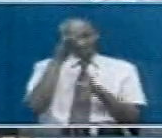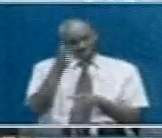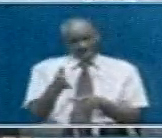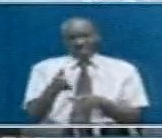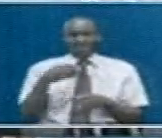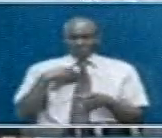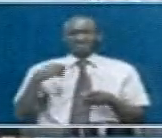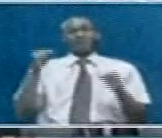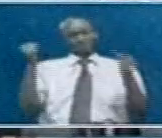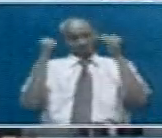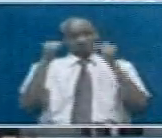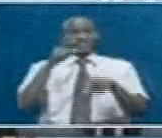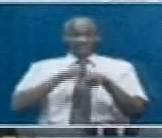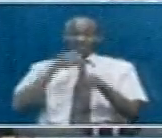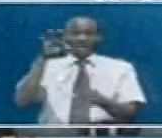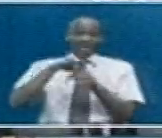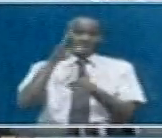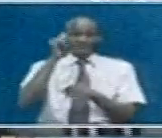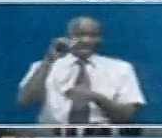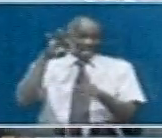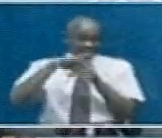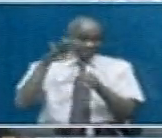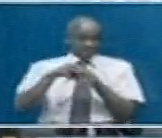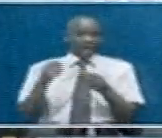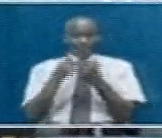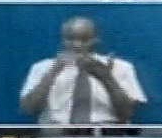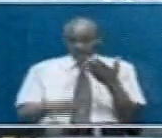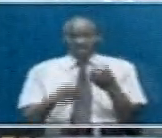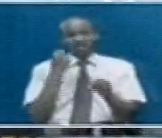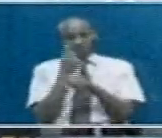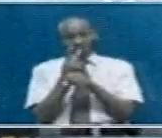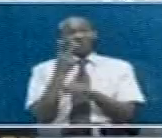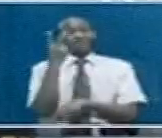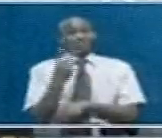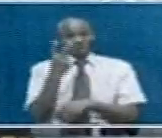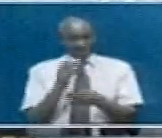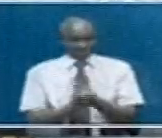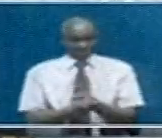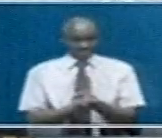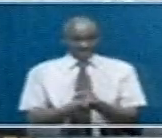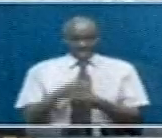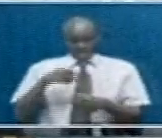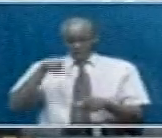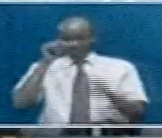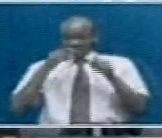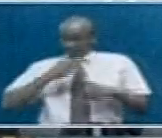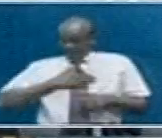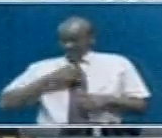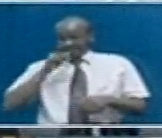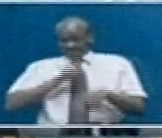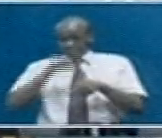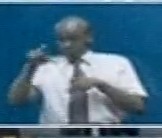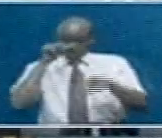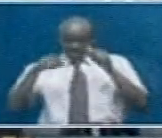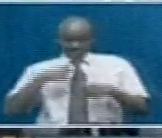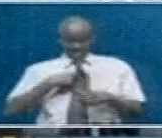great victory in the by-elections that will be coming up on the 12th of February. My nomination for the Homa Bay